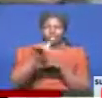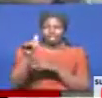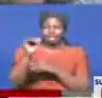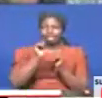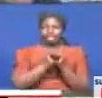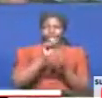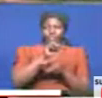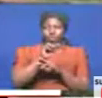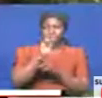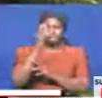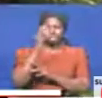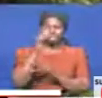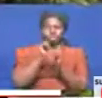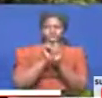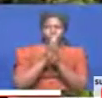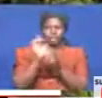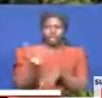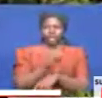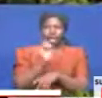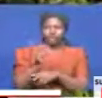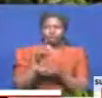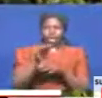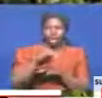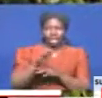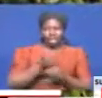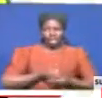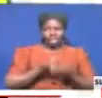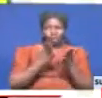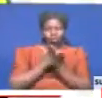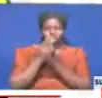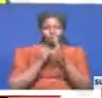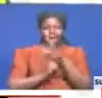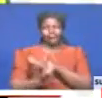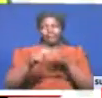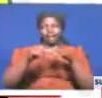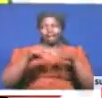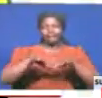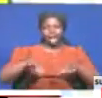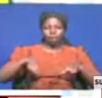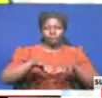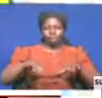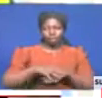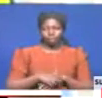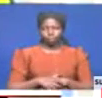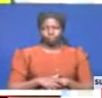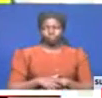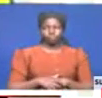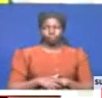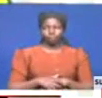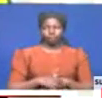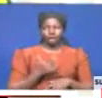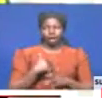tree cover and irrigation area, supplied through underground piping. We have all the electrical conduits that